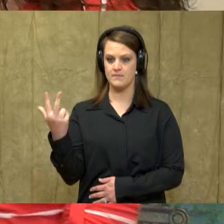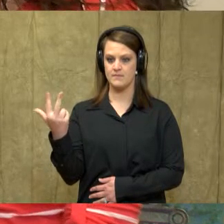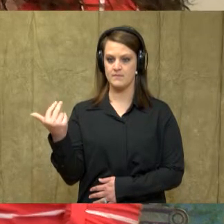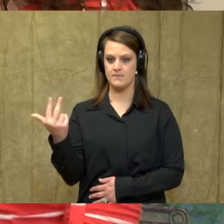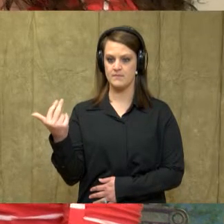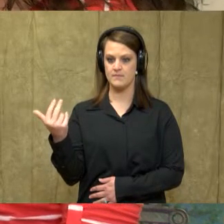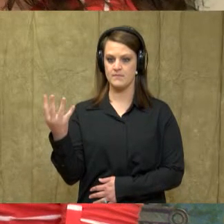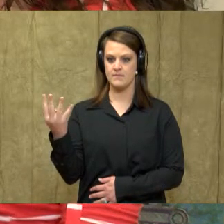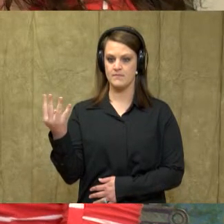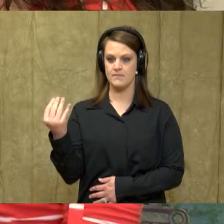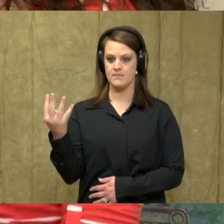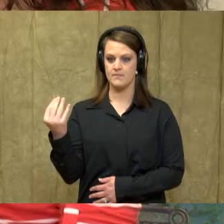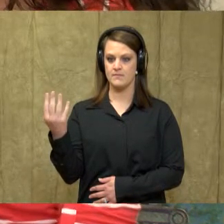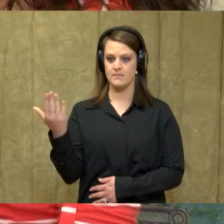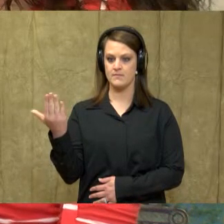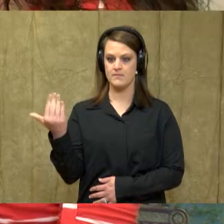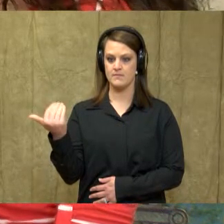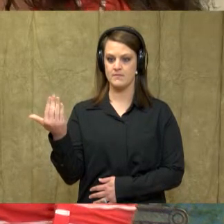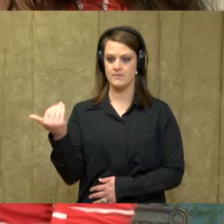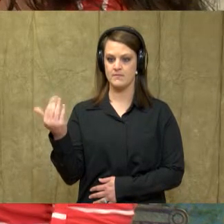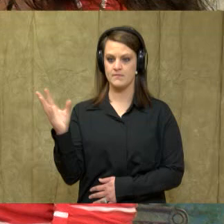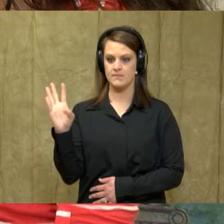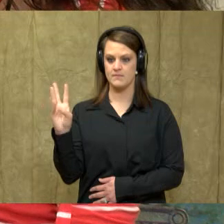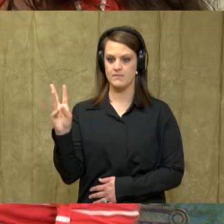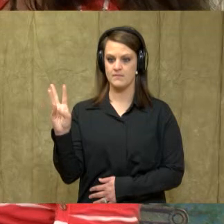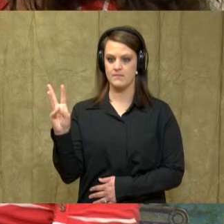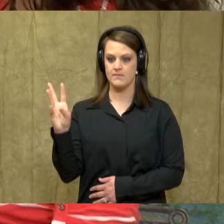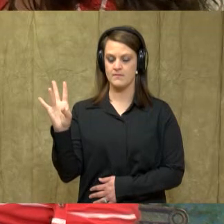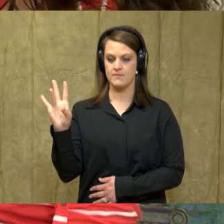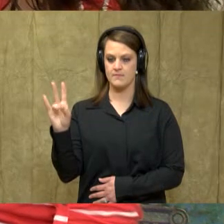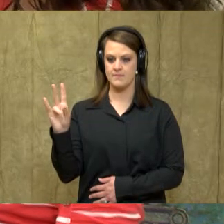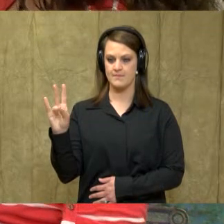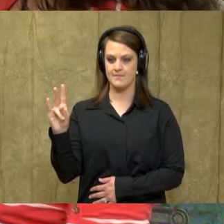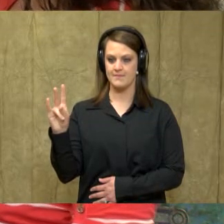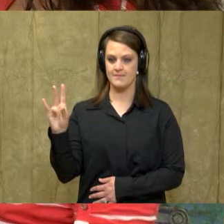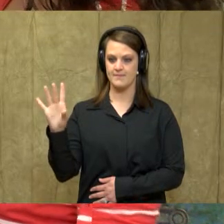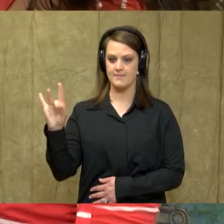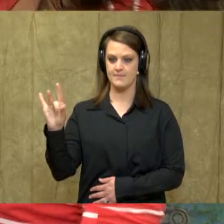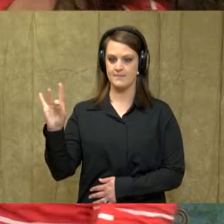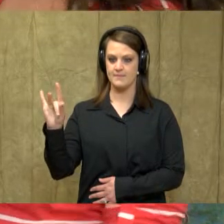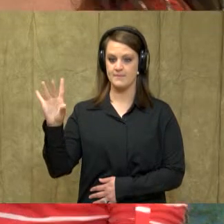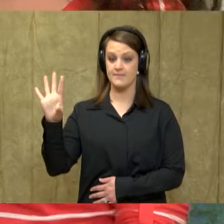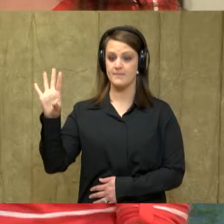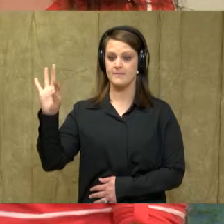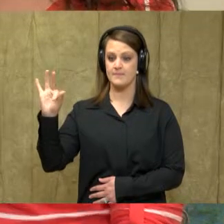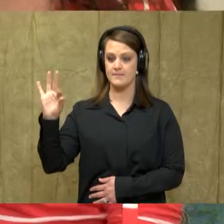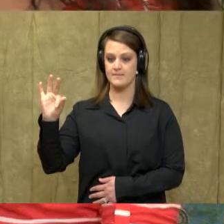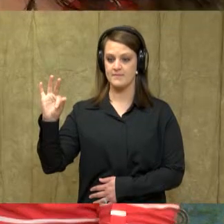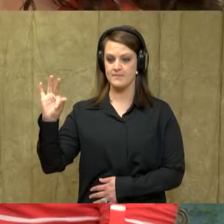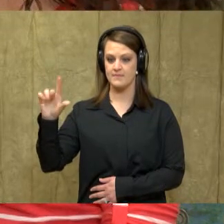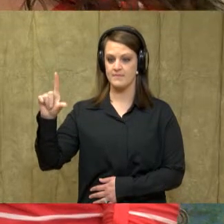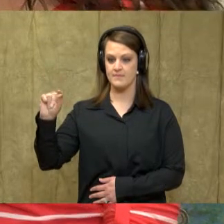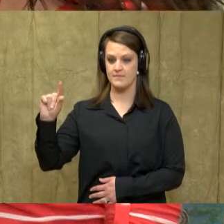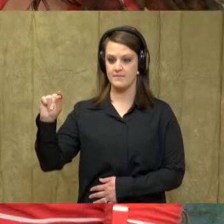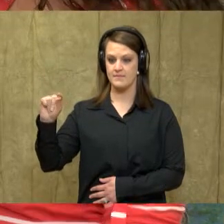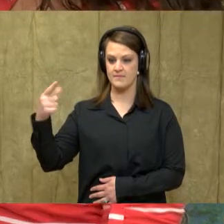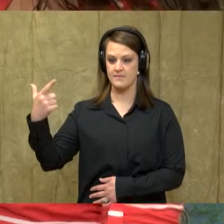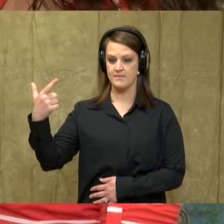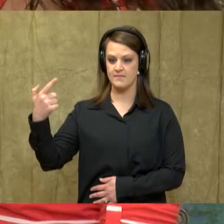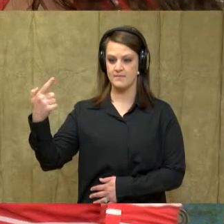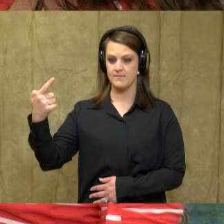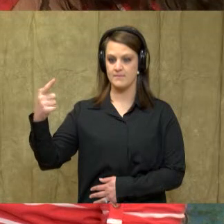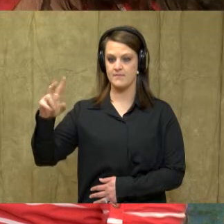12, 13, 14, 15, 16, 17, 18, 19,